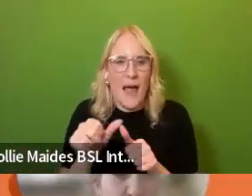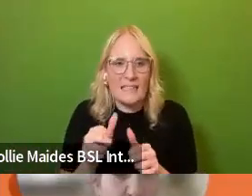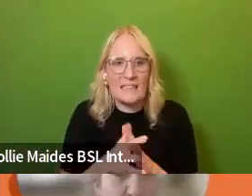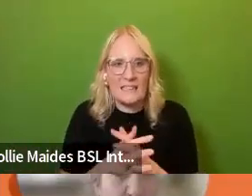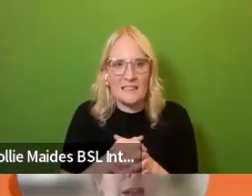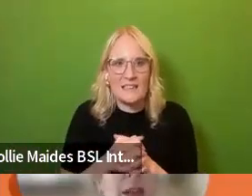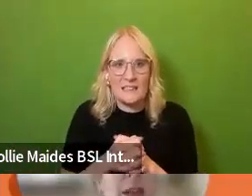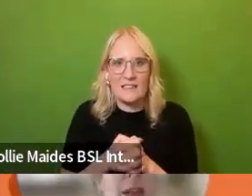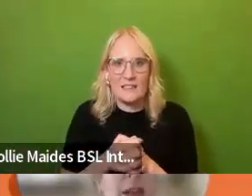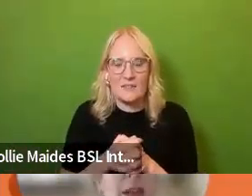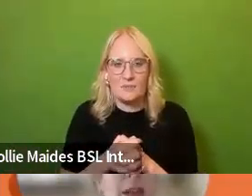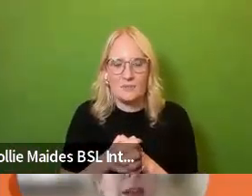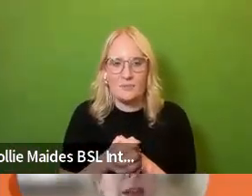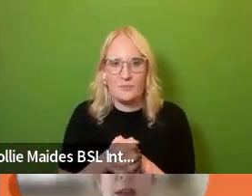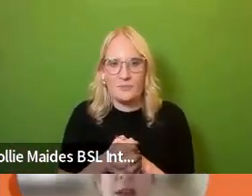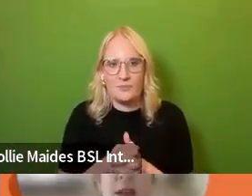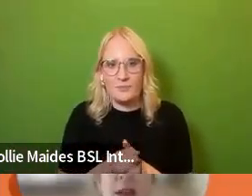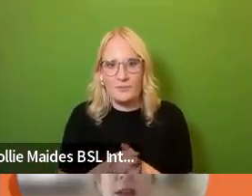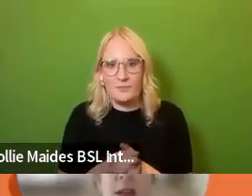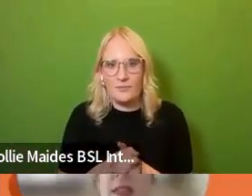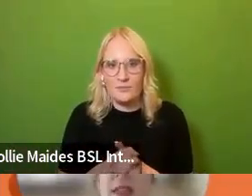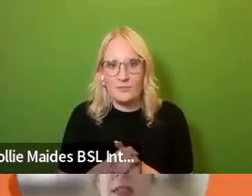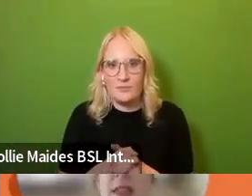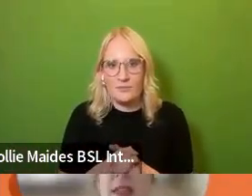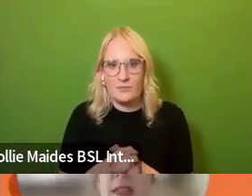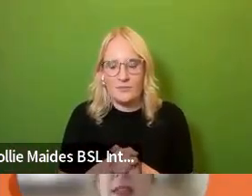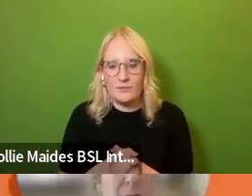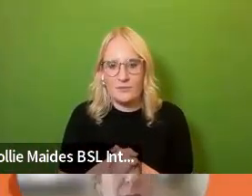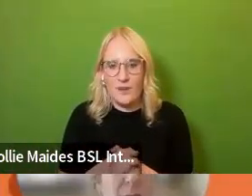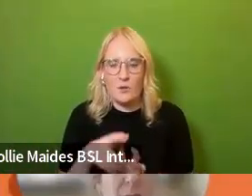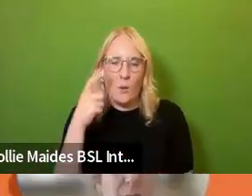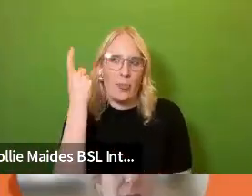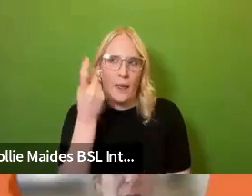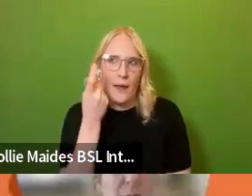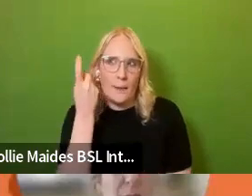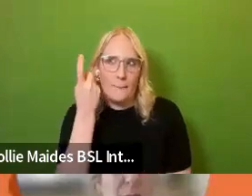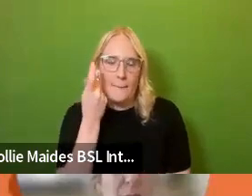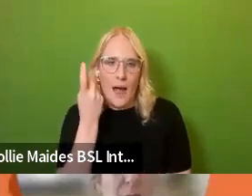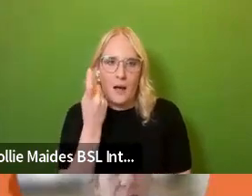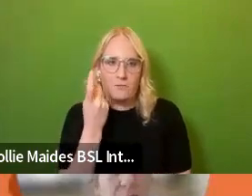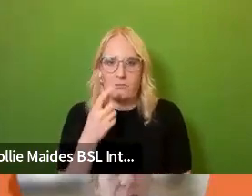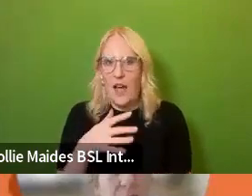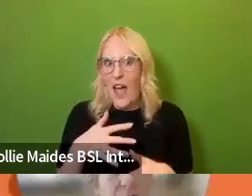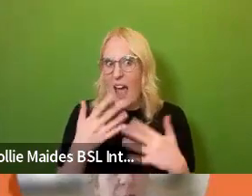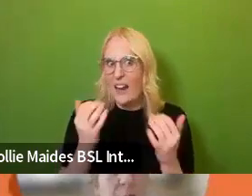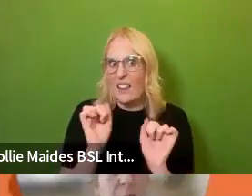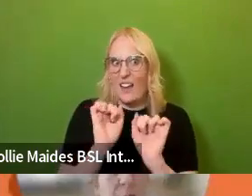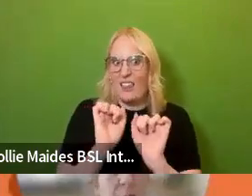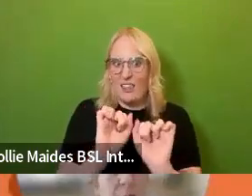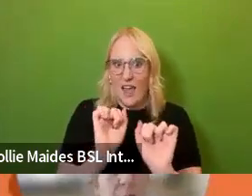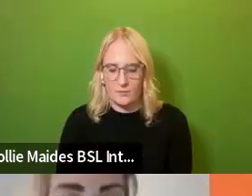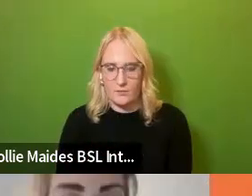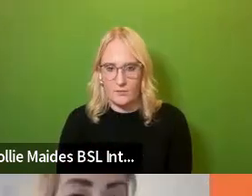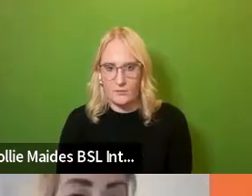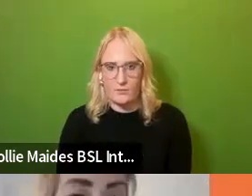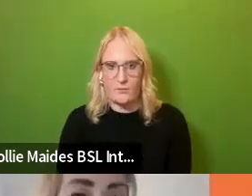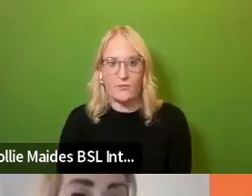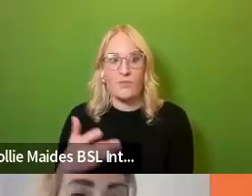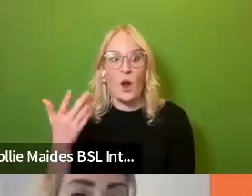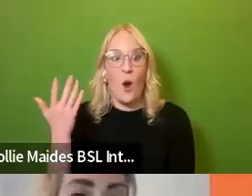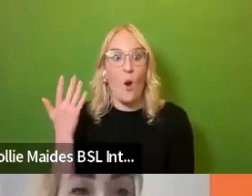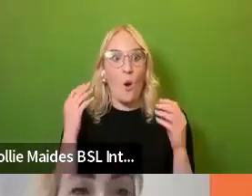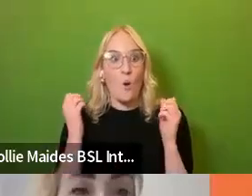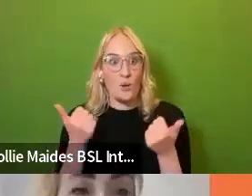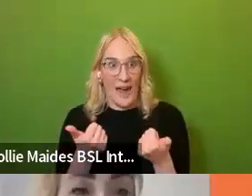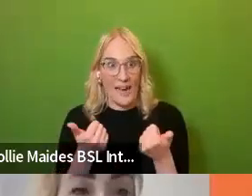environment. So thinking about, is there anything in the room?